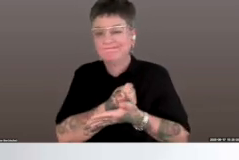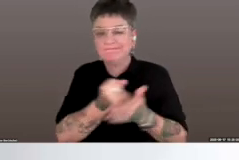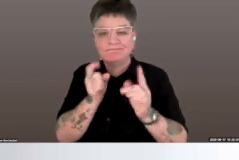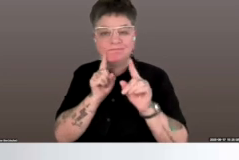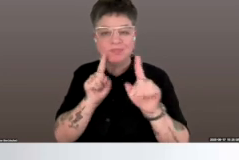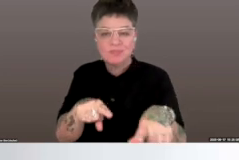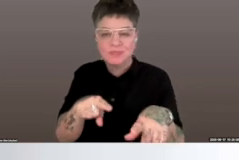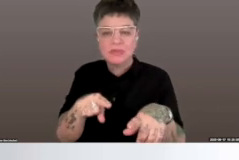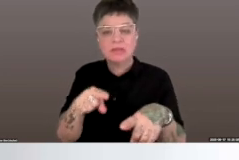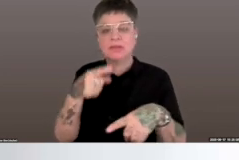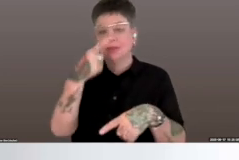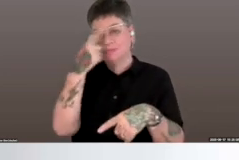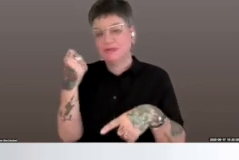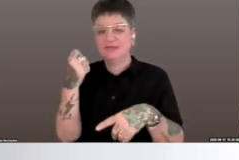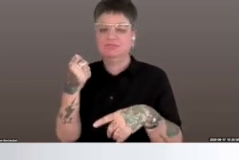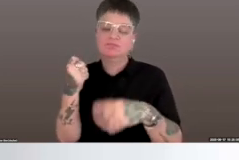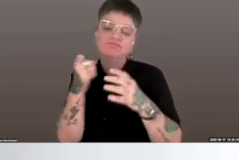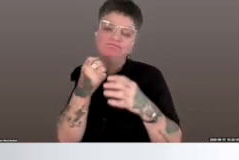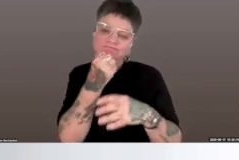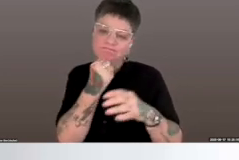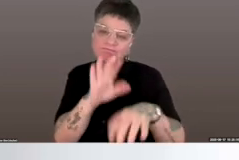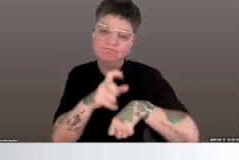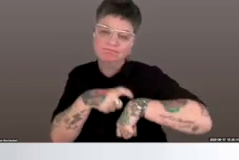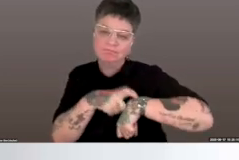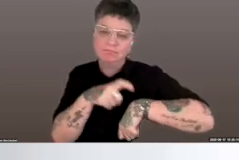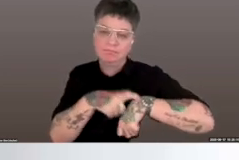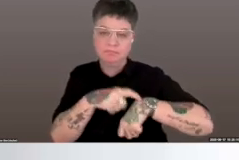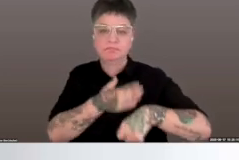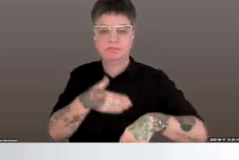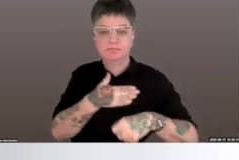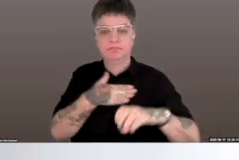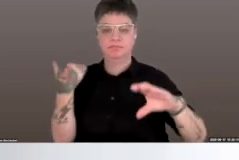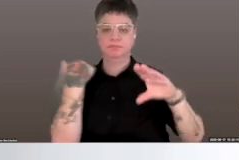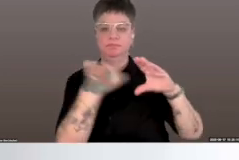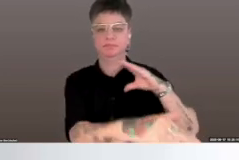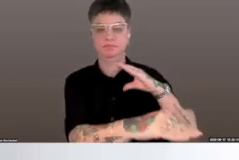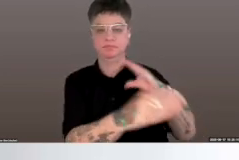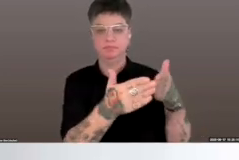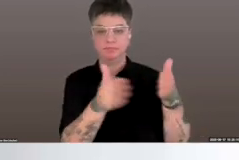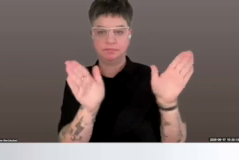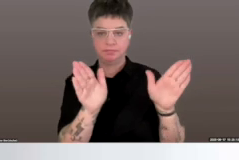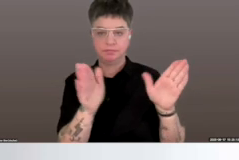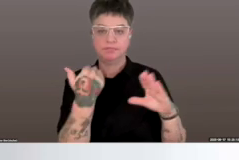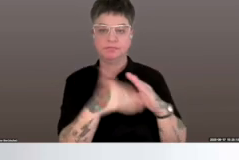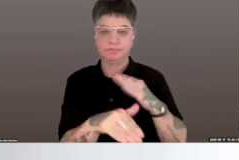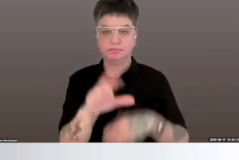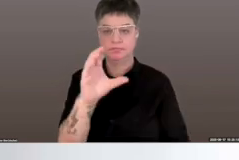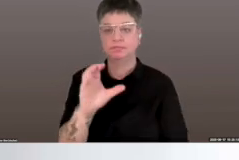the interest of time, if you could please email those to our general email box,